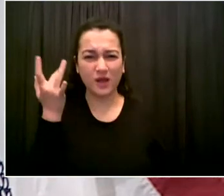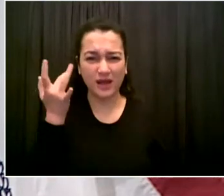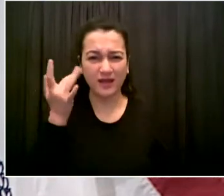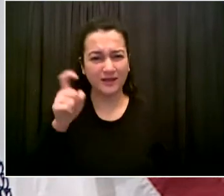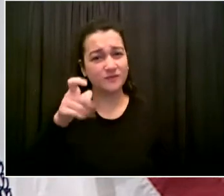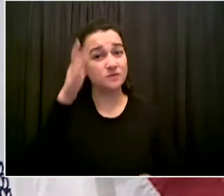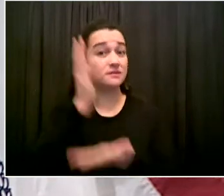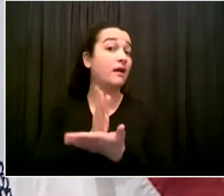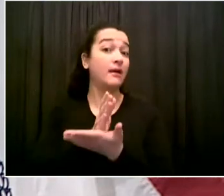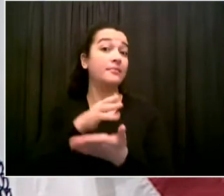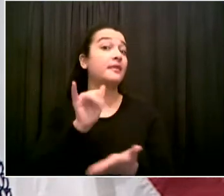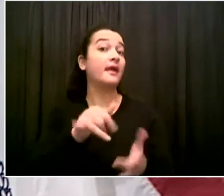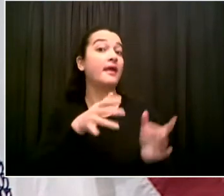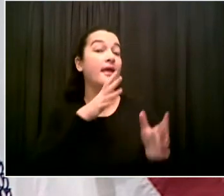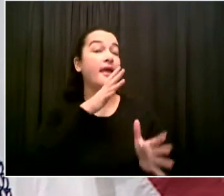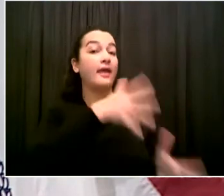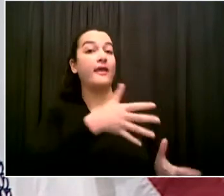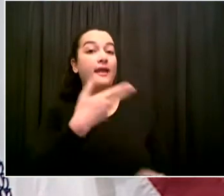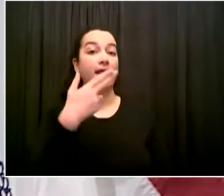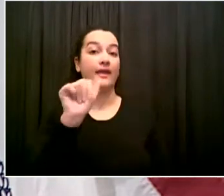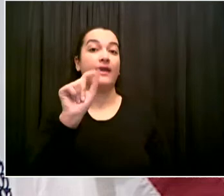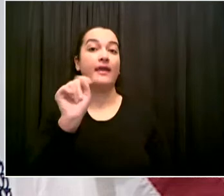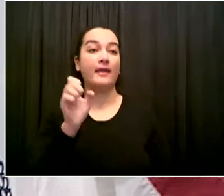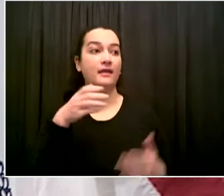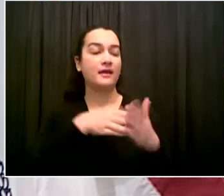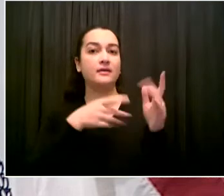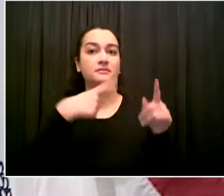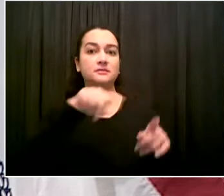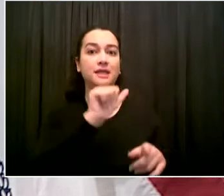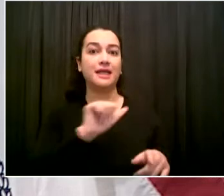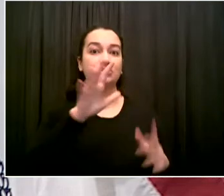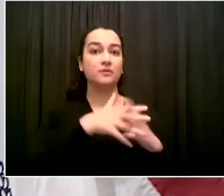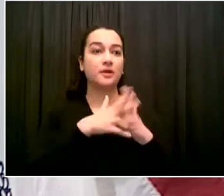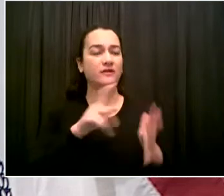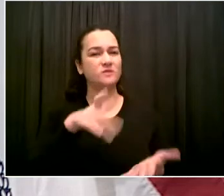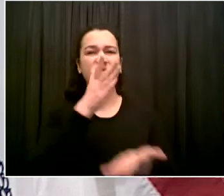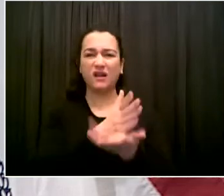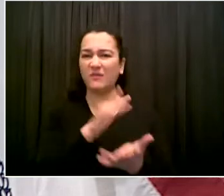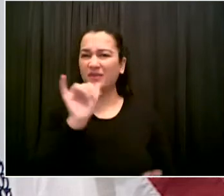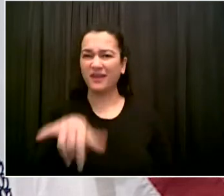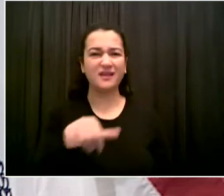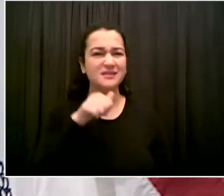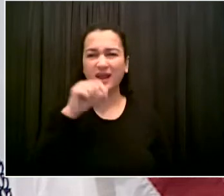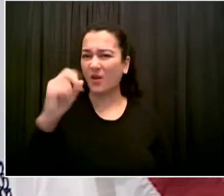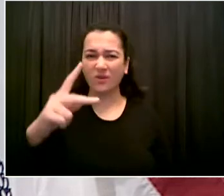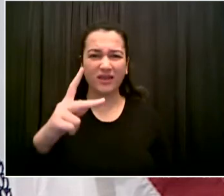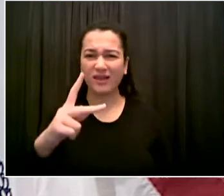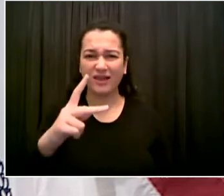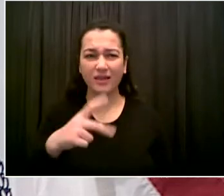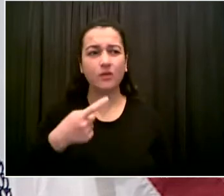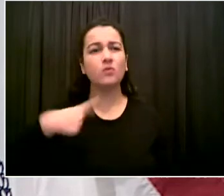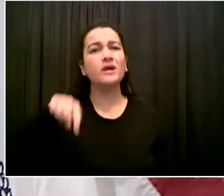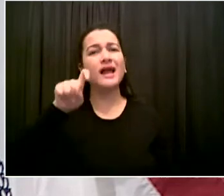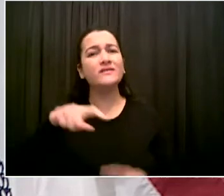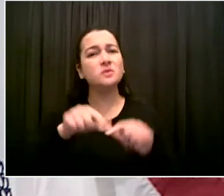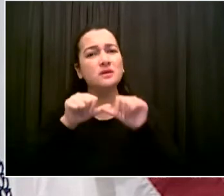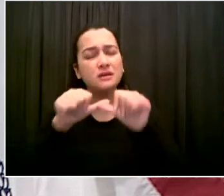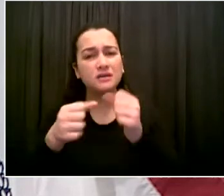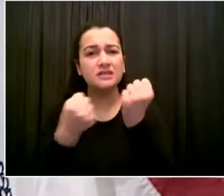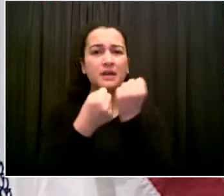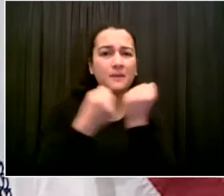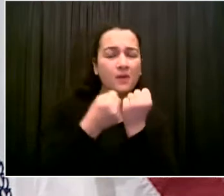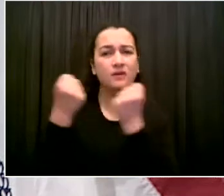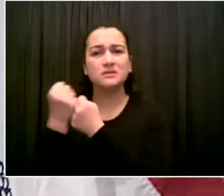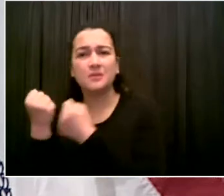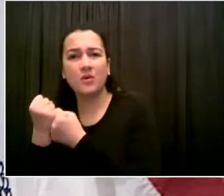energies on supporting our Asian brothers and sisters in this moment. And beyond solidarity and beyond education